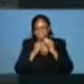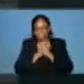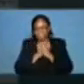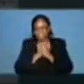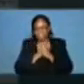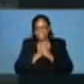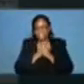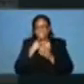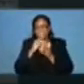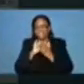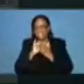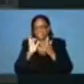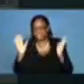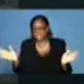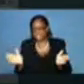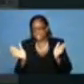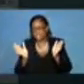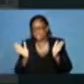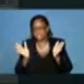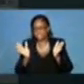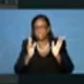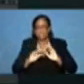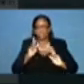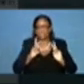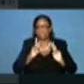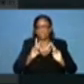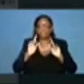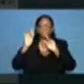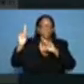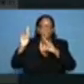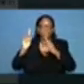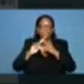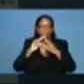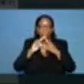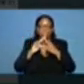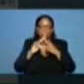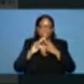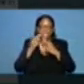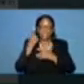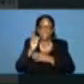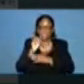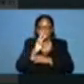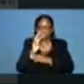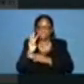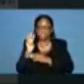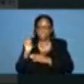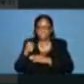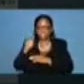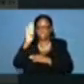BNSI officials are encouraging residents to visit the Institute's webpage at